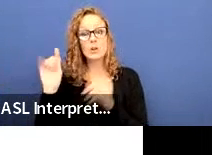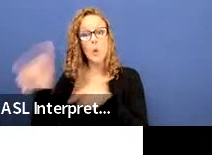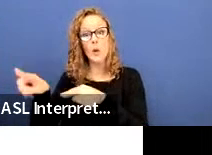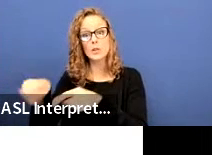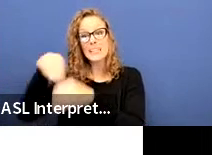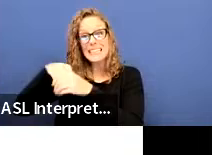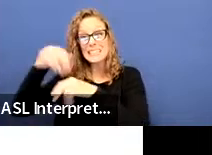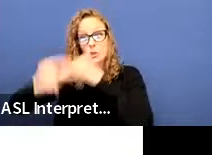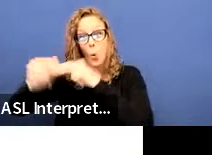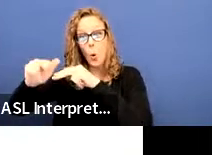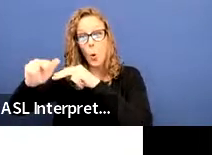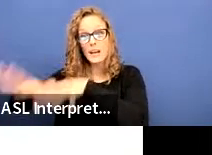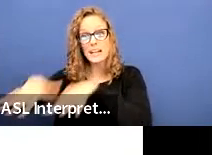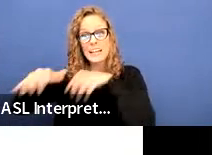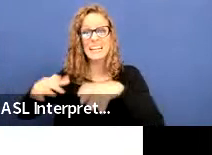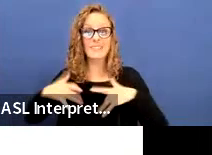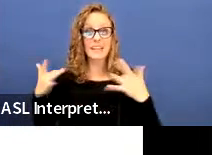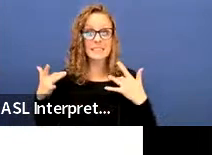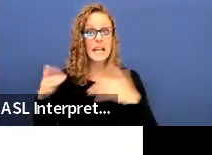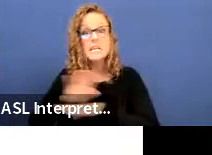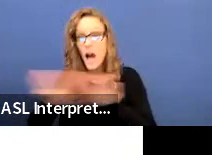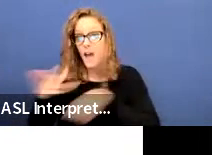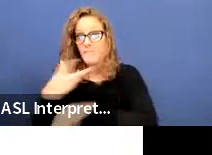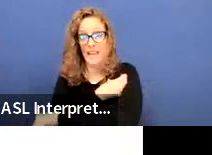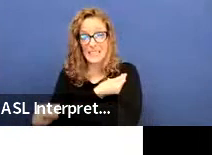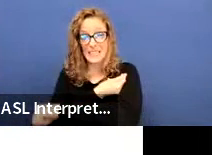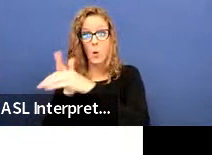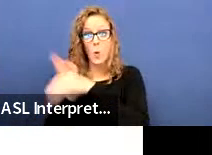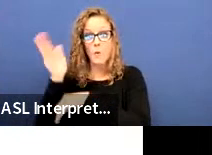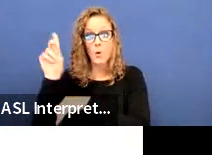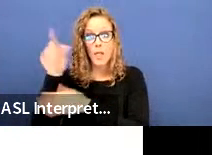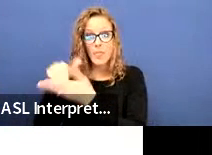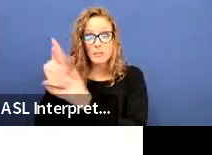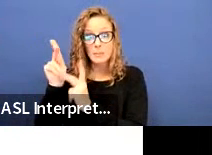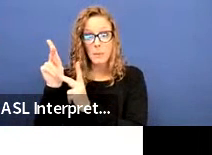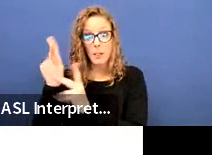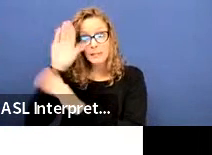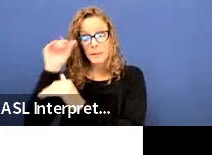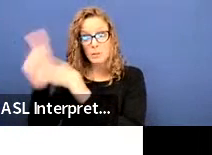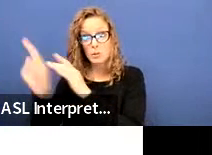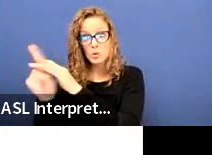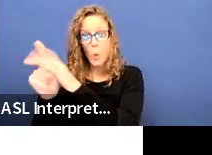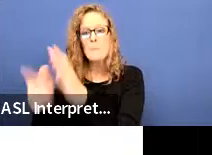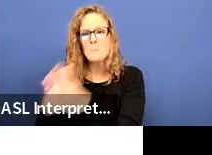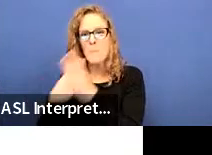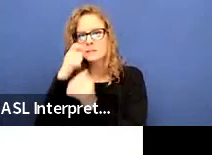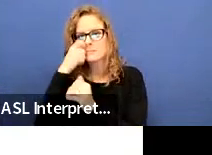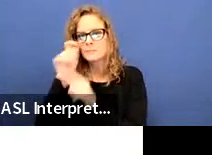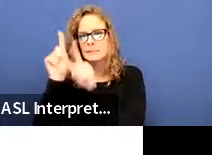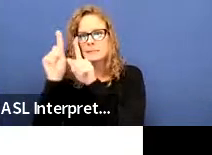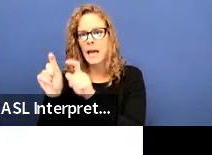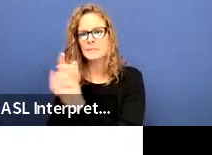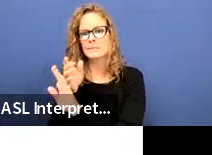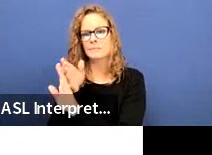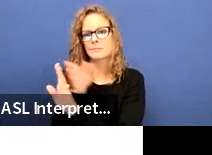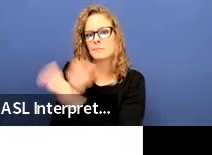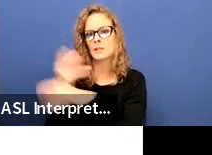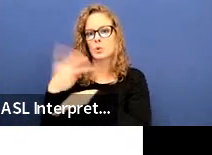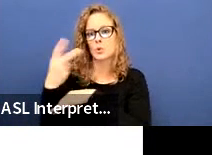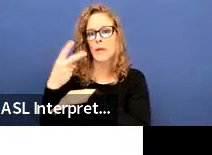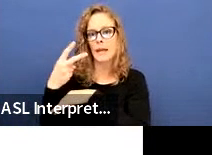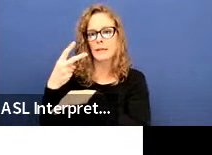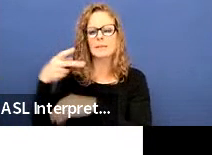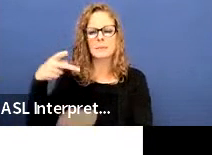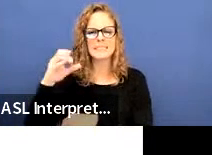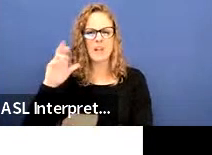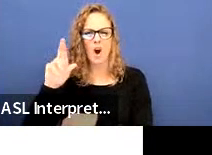and you're not vaccinated, there's more than 1,000 people expected, you have to test within 2 days with a PCR